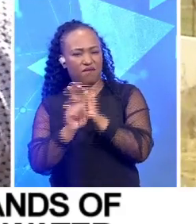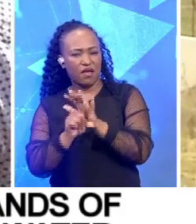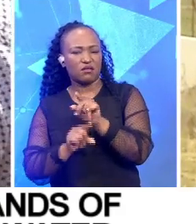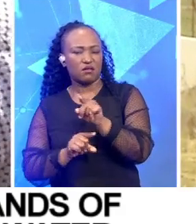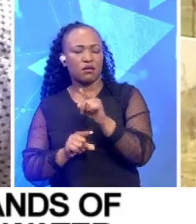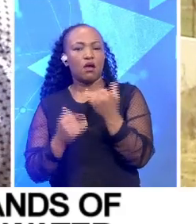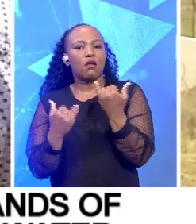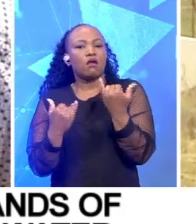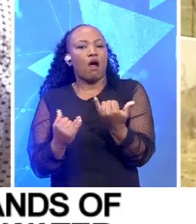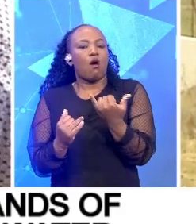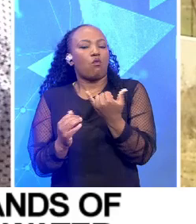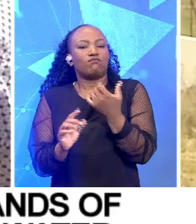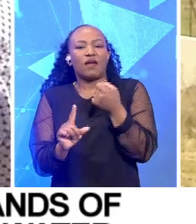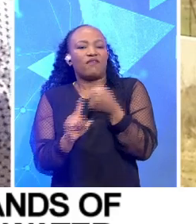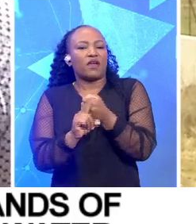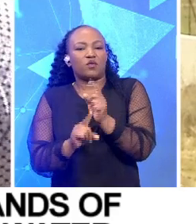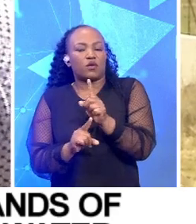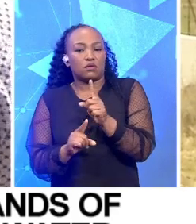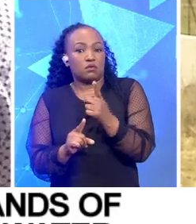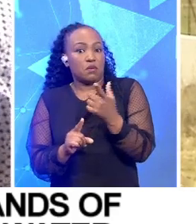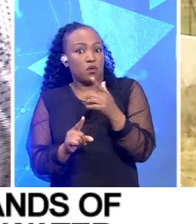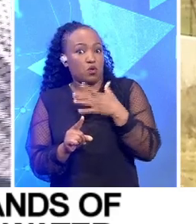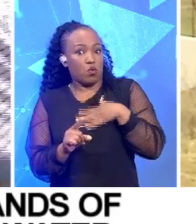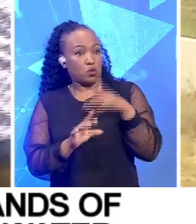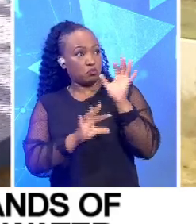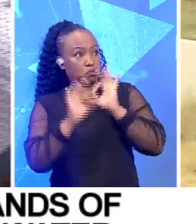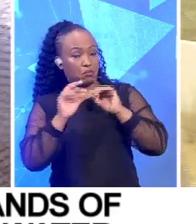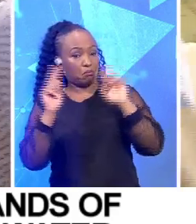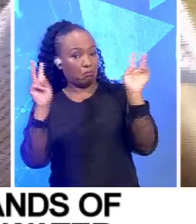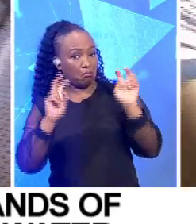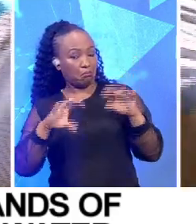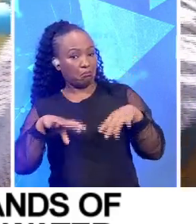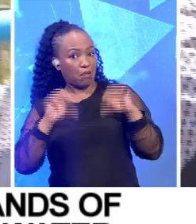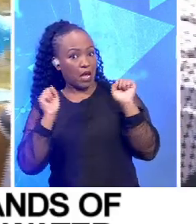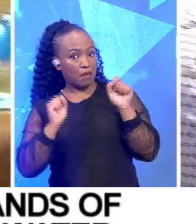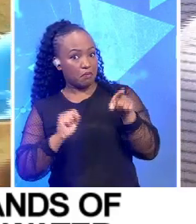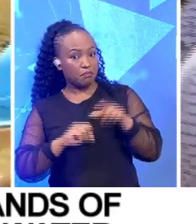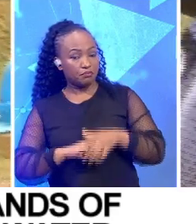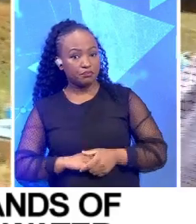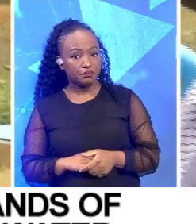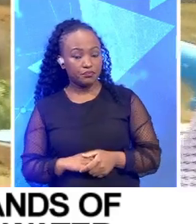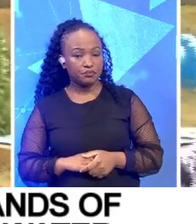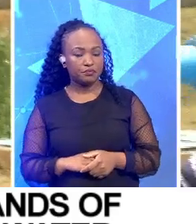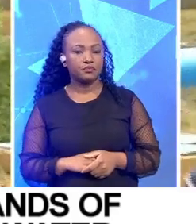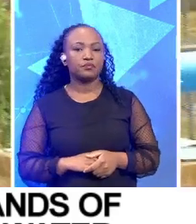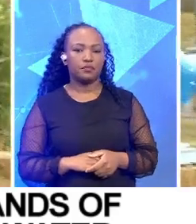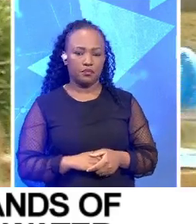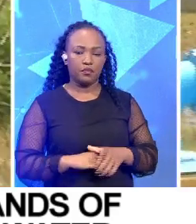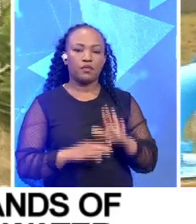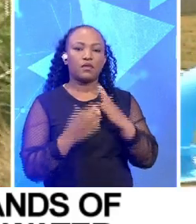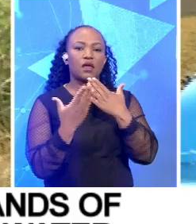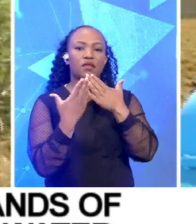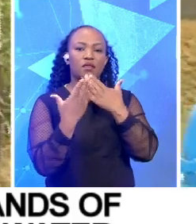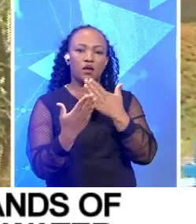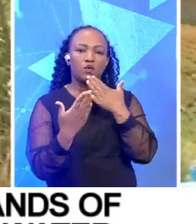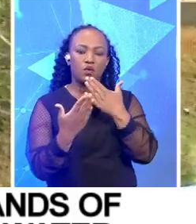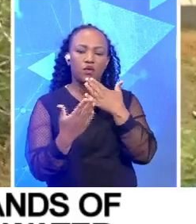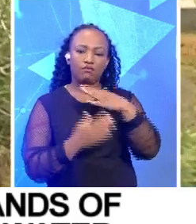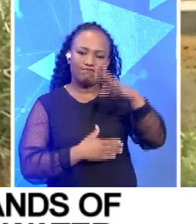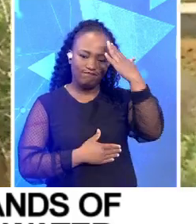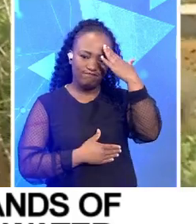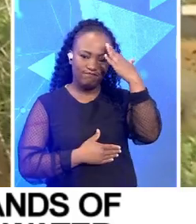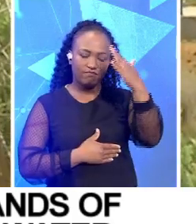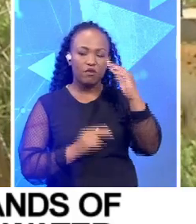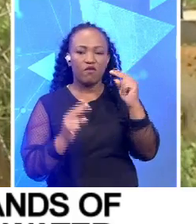prime cause now? I understand load shedding. You want to talk to us around load shedding? Thank you very much. Greetings to the